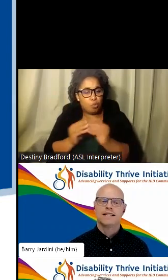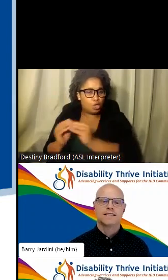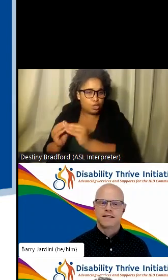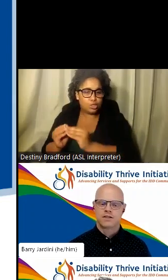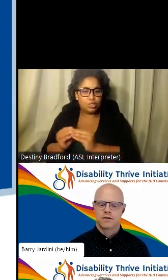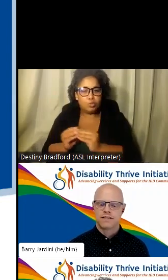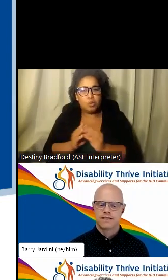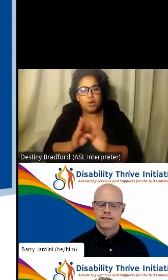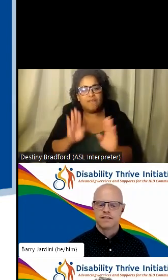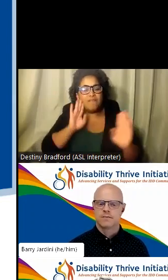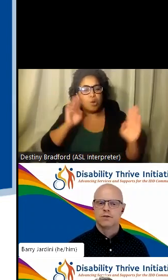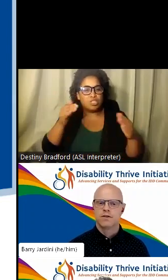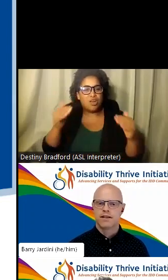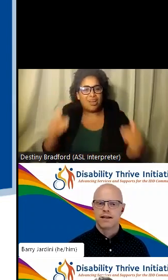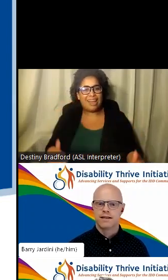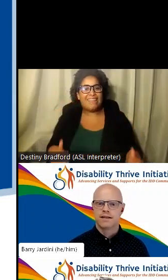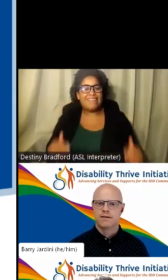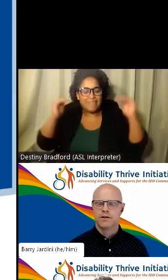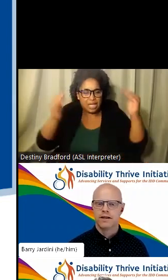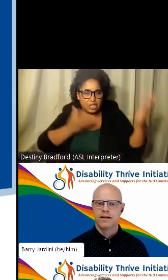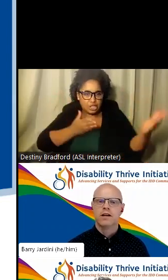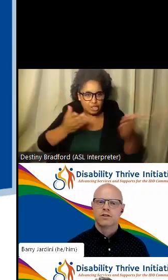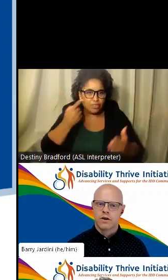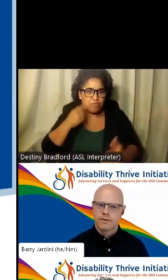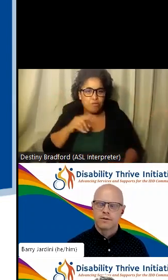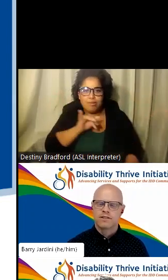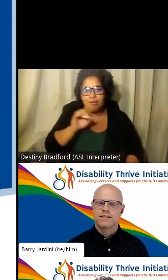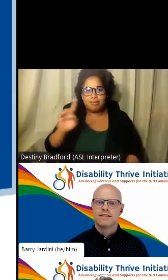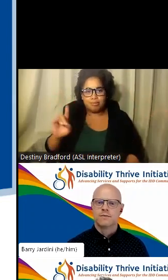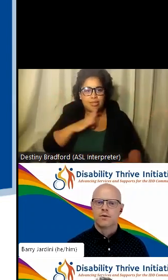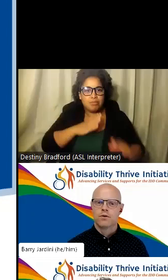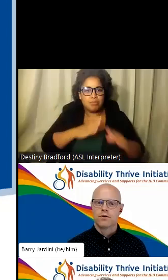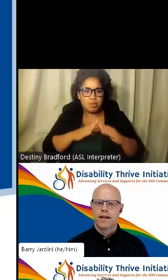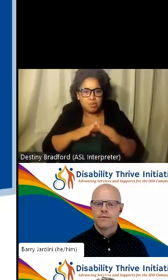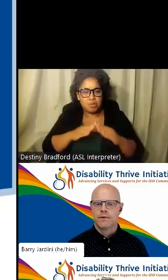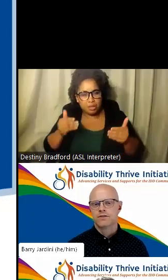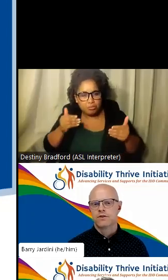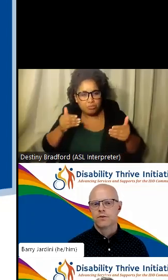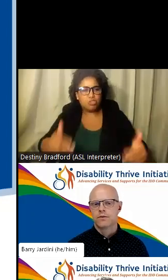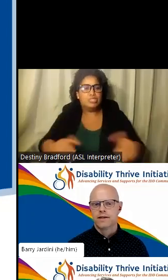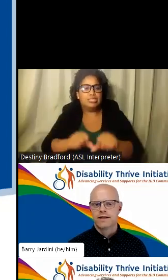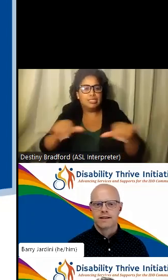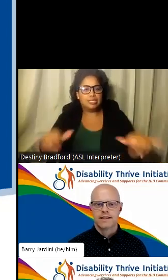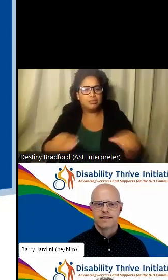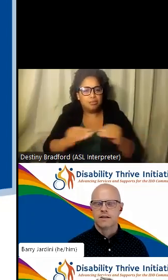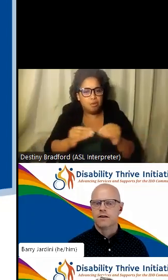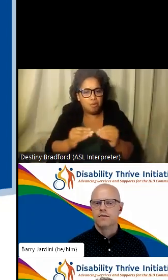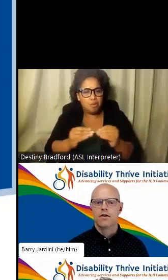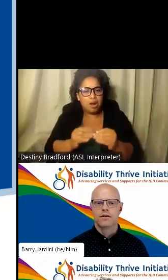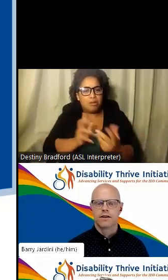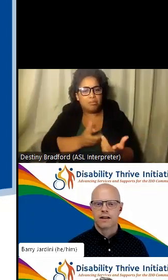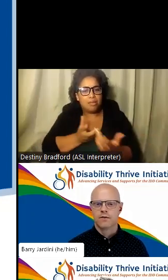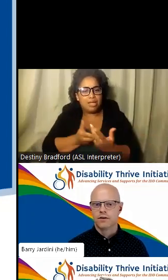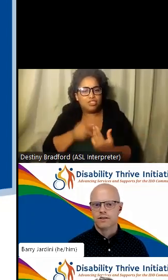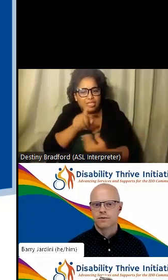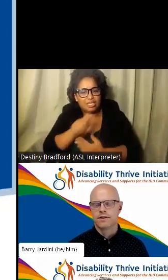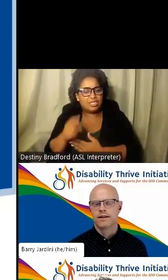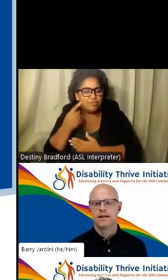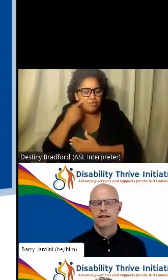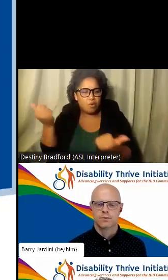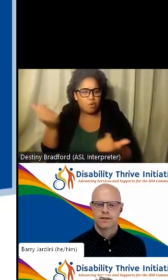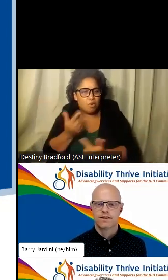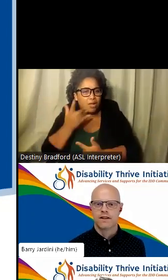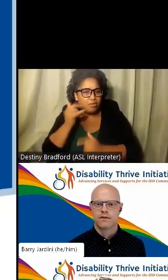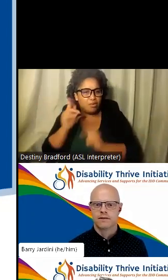on advancing services and supports for the IDD community, trying to push the system forward and make sure that we're meeting the needs of all the Californians